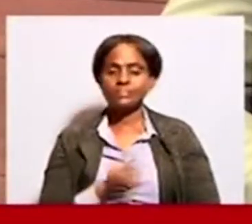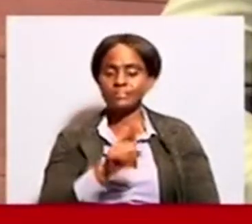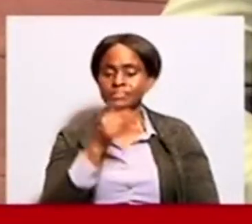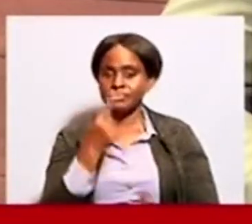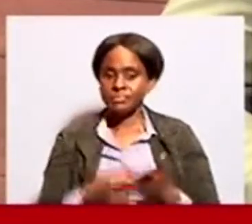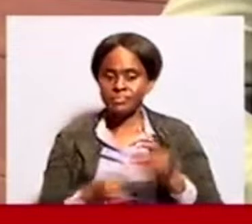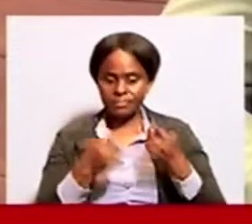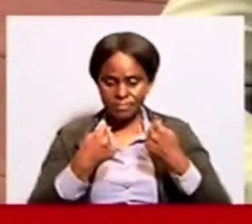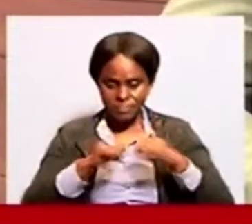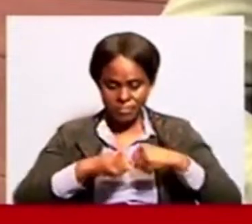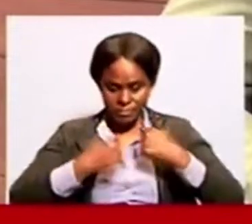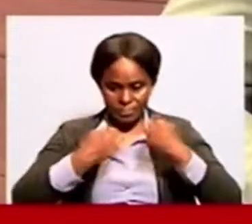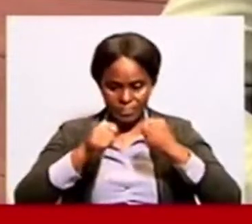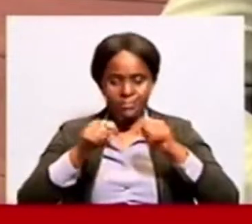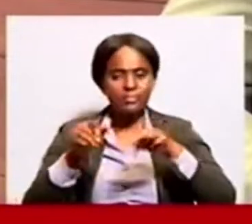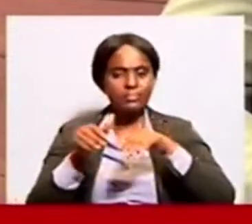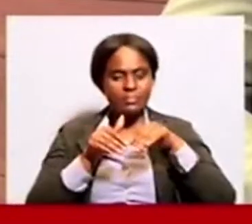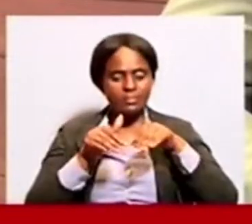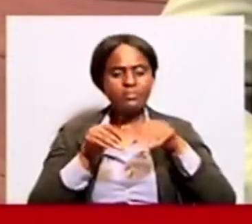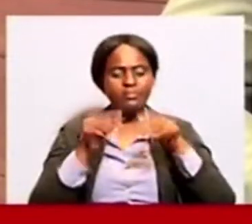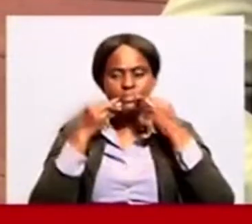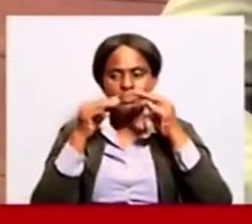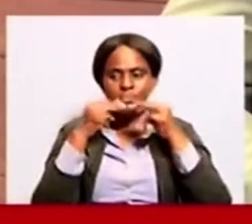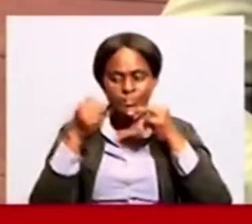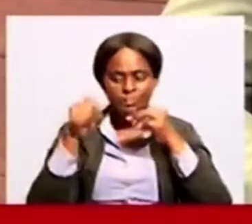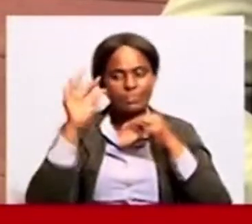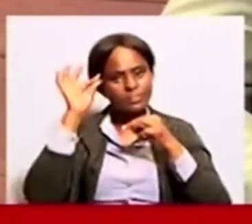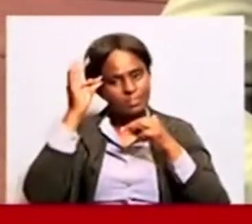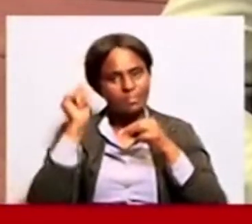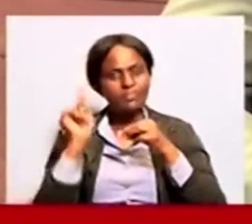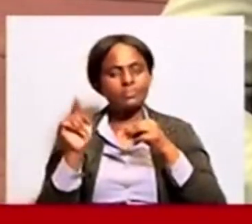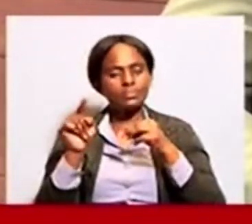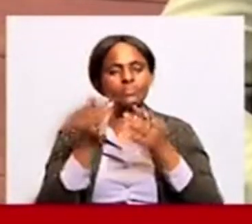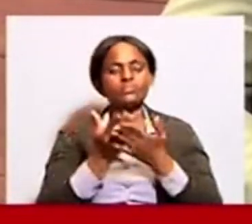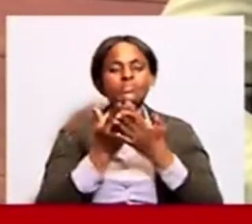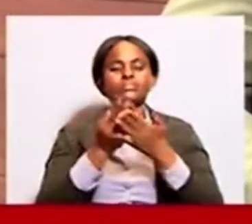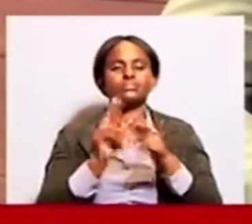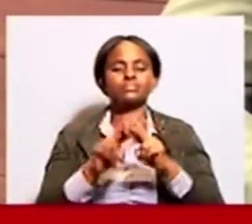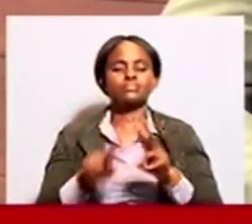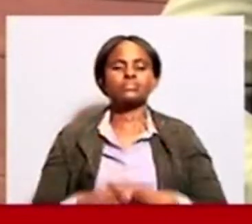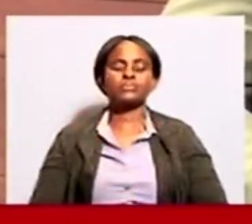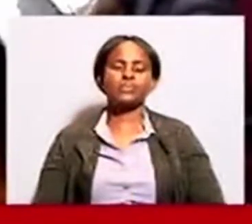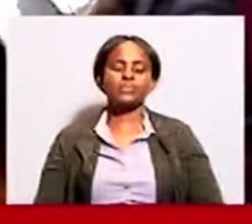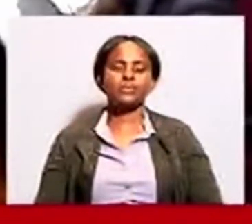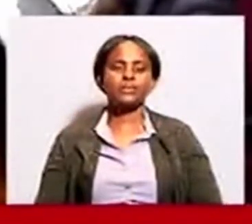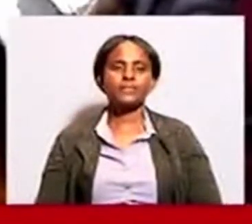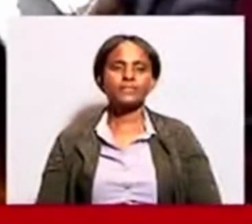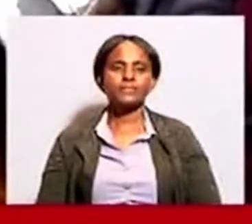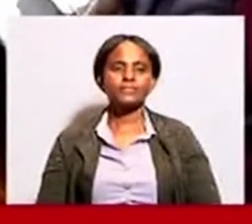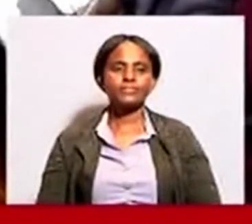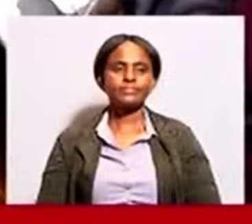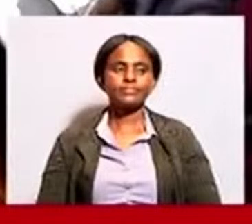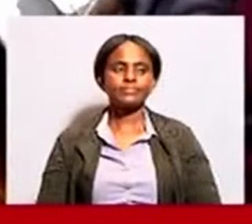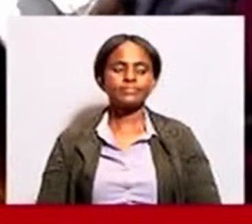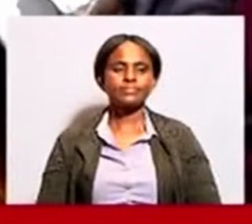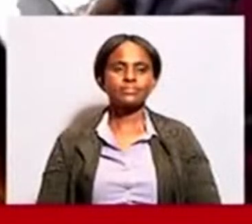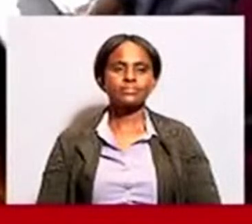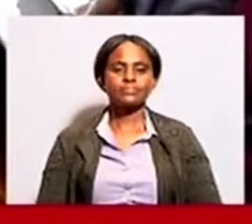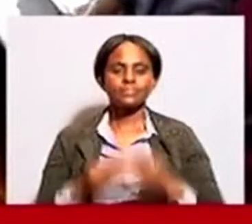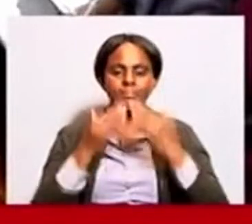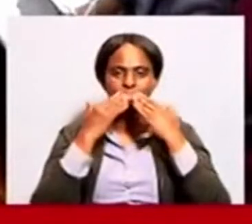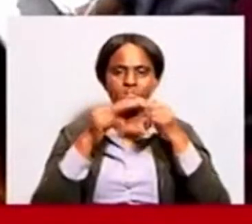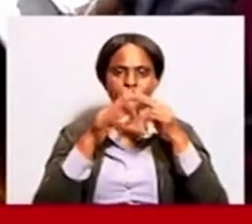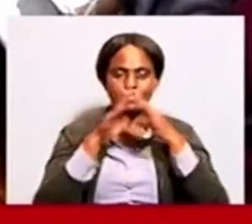what we are trying to avoid. And that is the message you need to pick. I submit, Chair. Thank you very much.